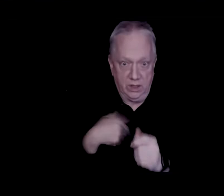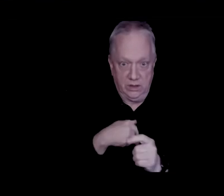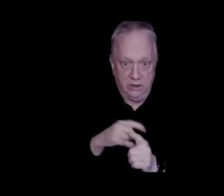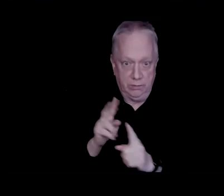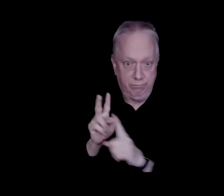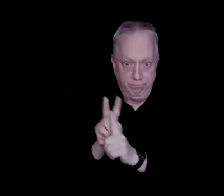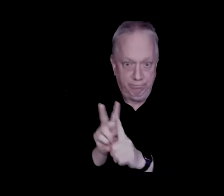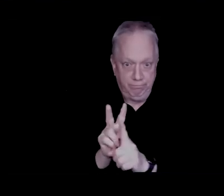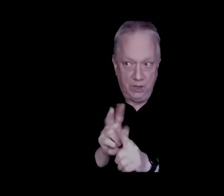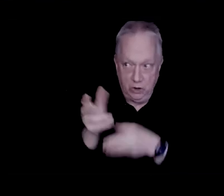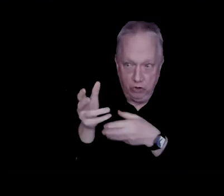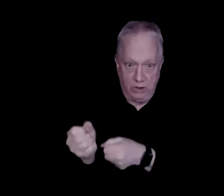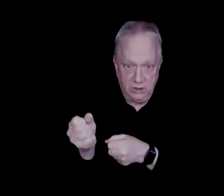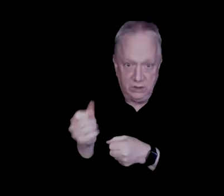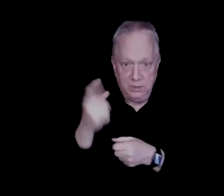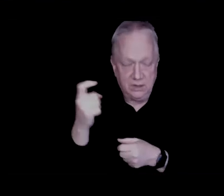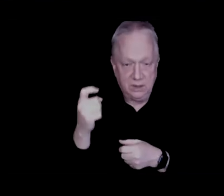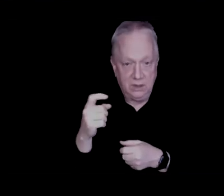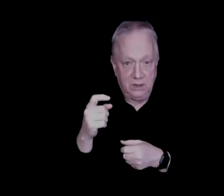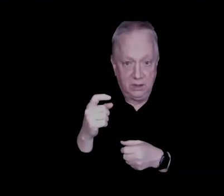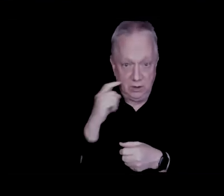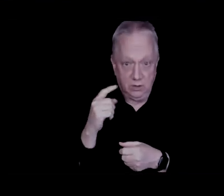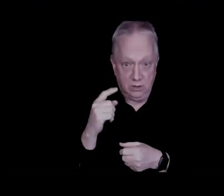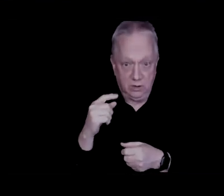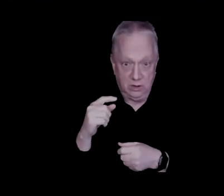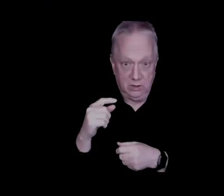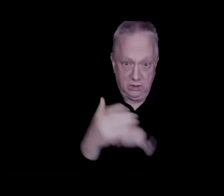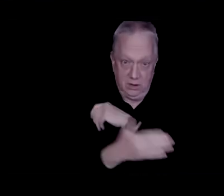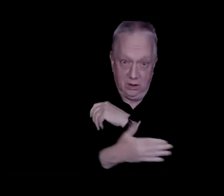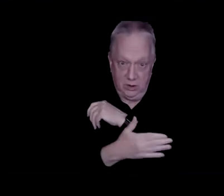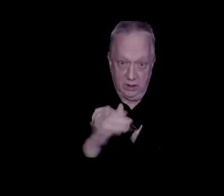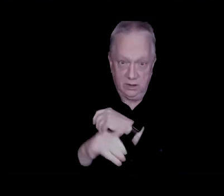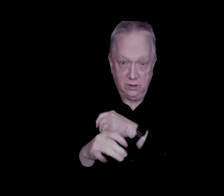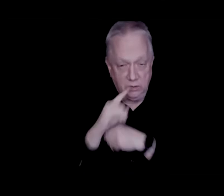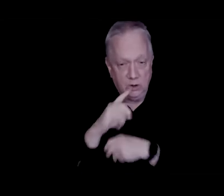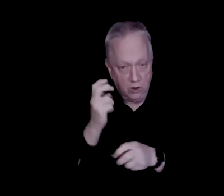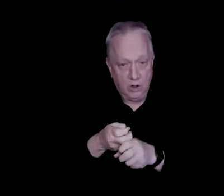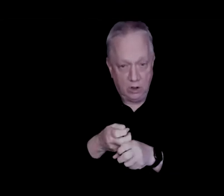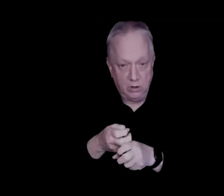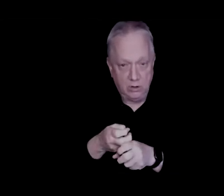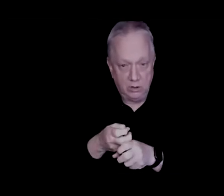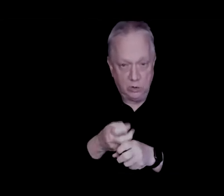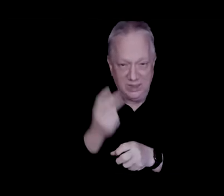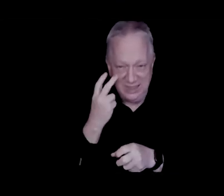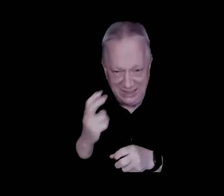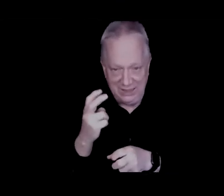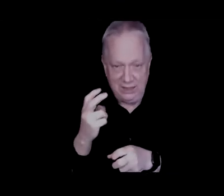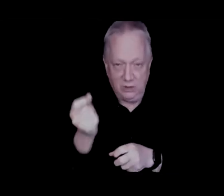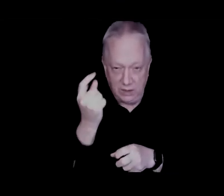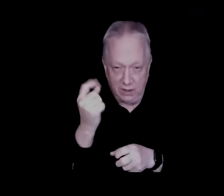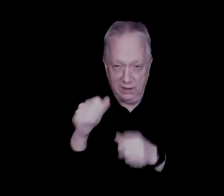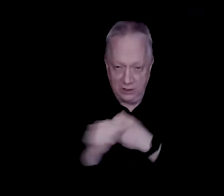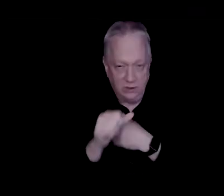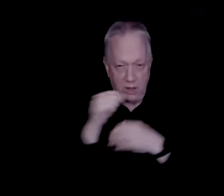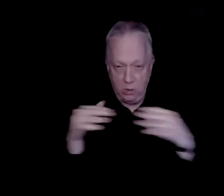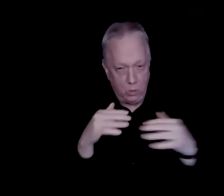to trust them, because when you are foreigner like this, you it's very difficult to feel the danger. I mean, it's not the war.